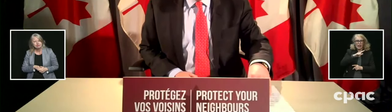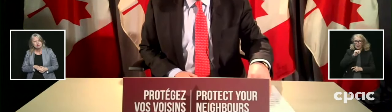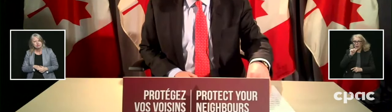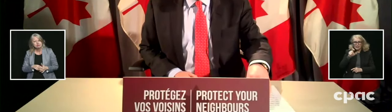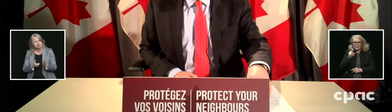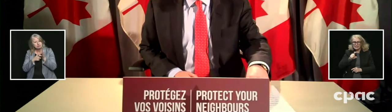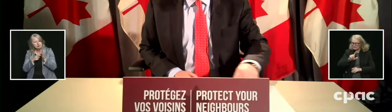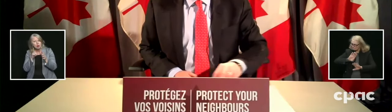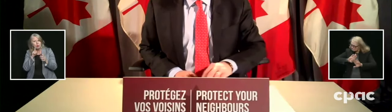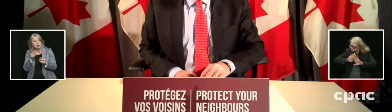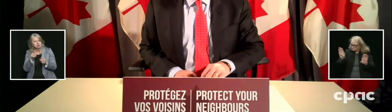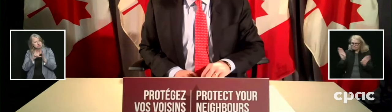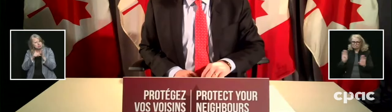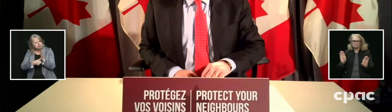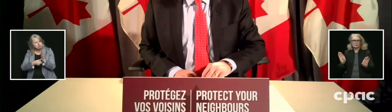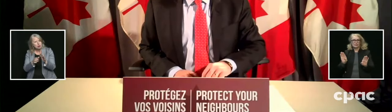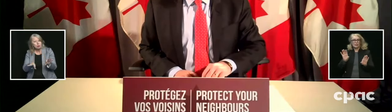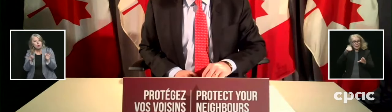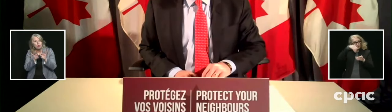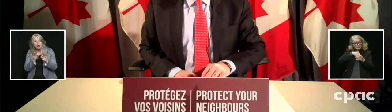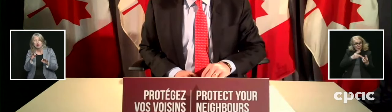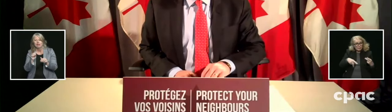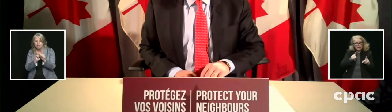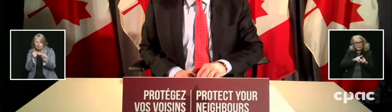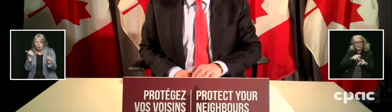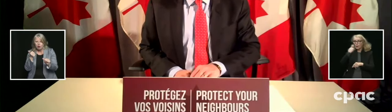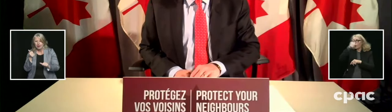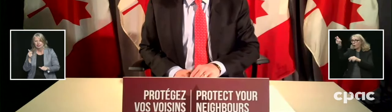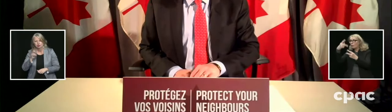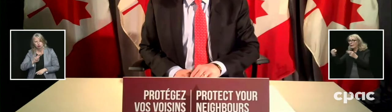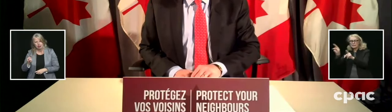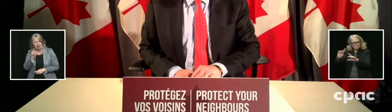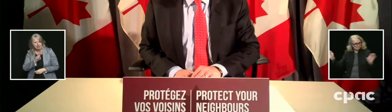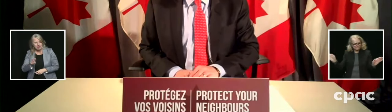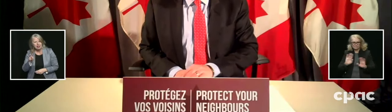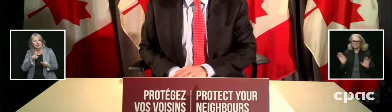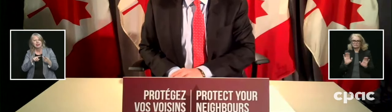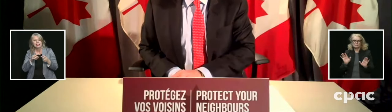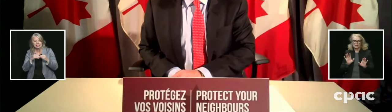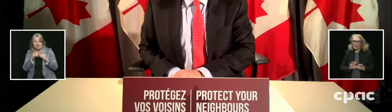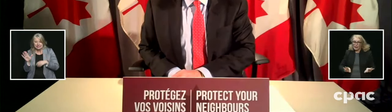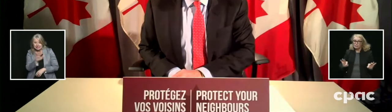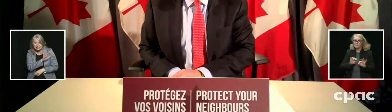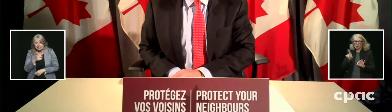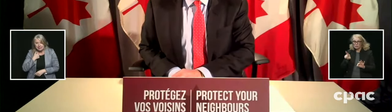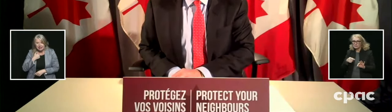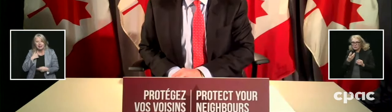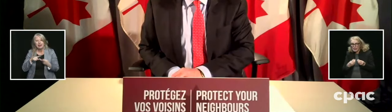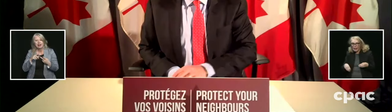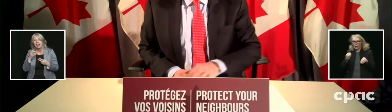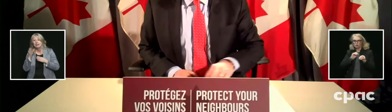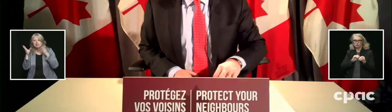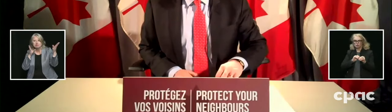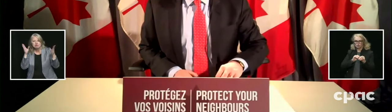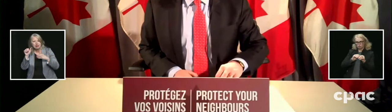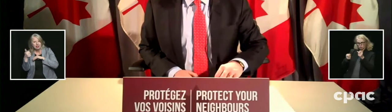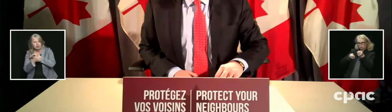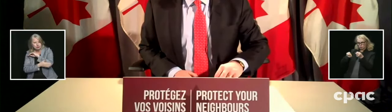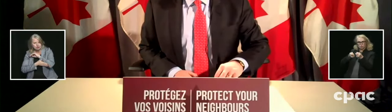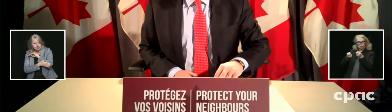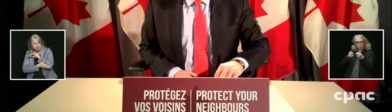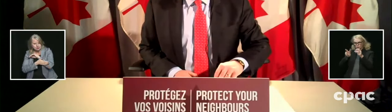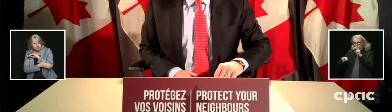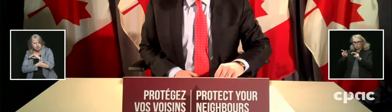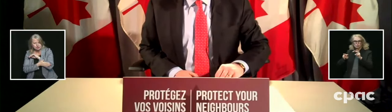pays qu'à l'étranger, et de renforcer les mesures de contrôle aux frontières pour les